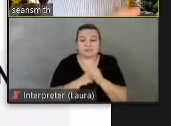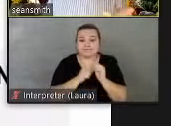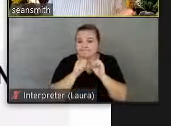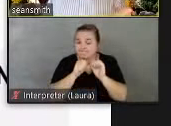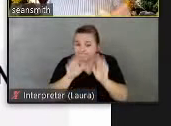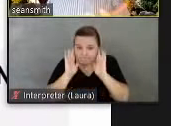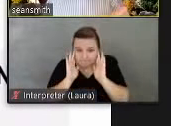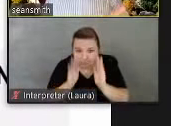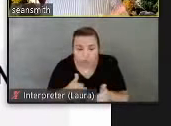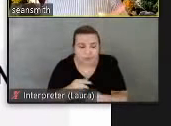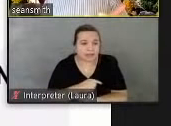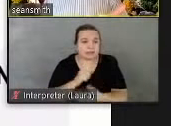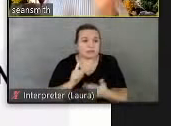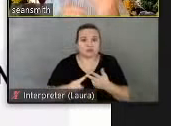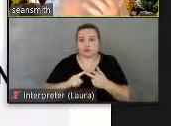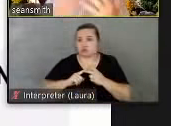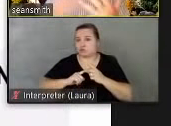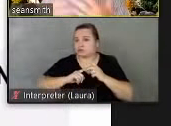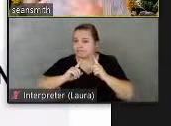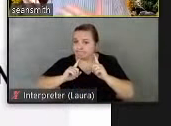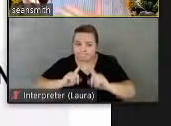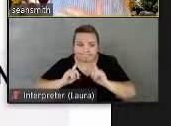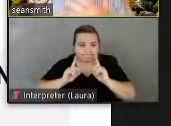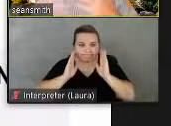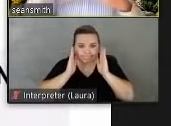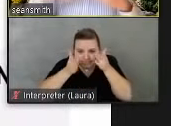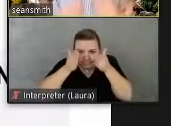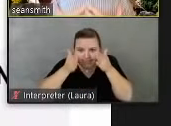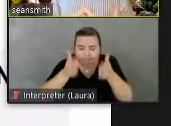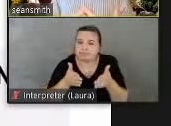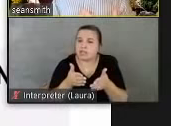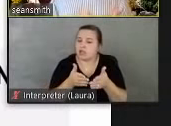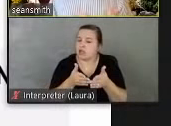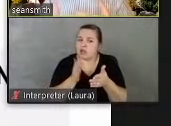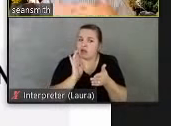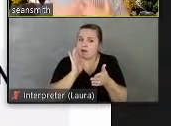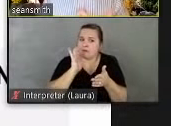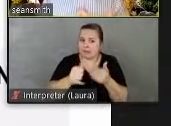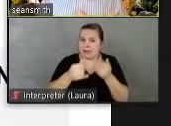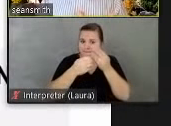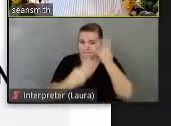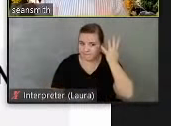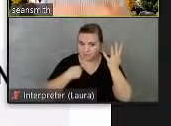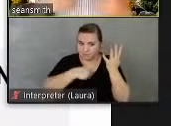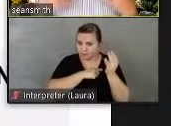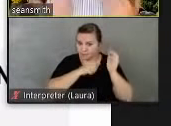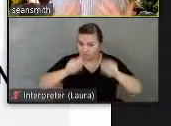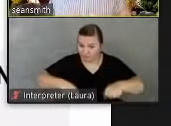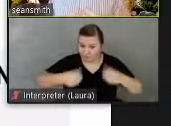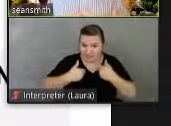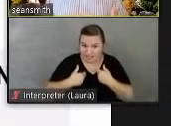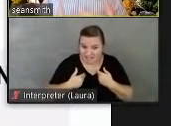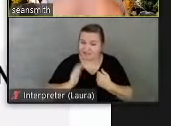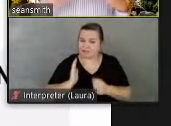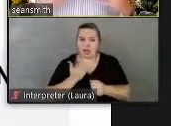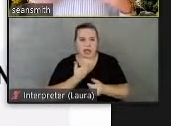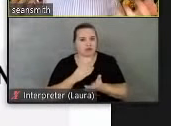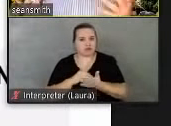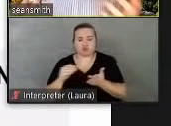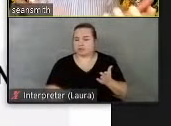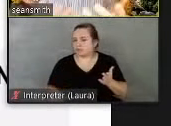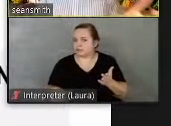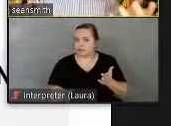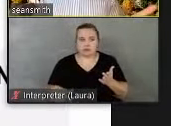that ability to attend, the list of things that we're required to have internal to us that our students, by